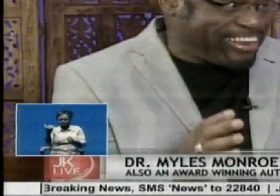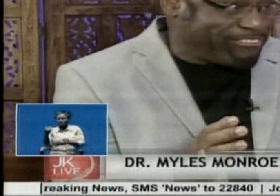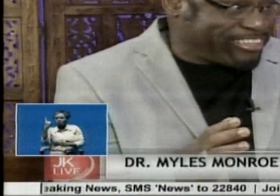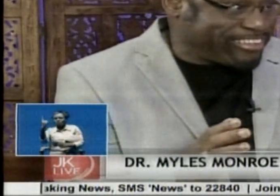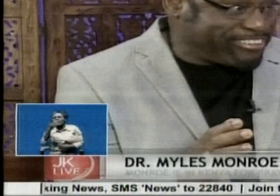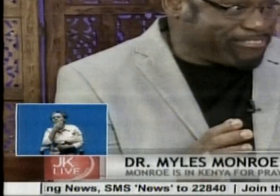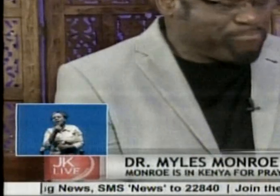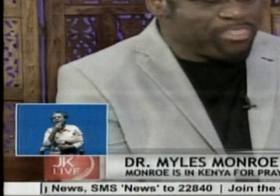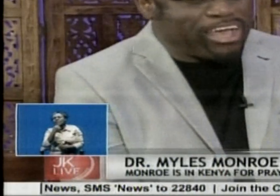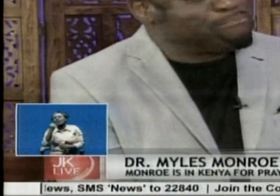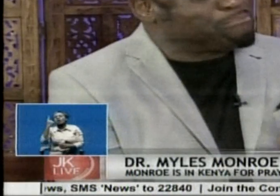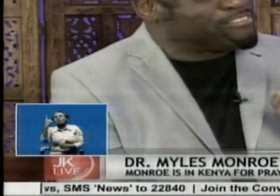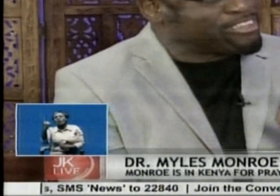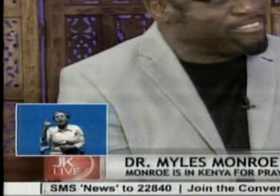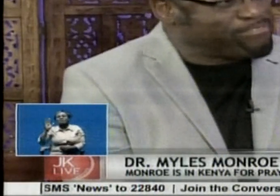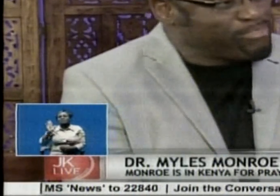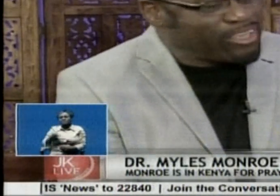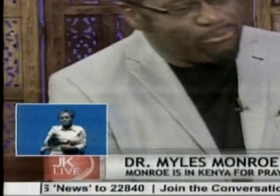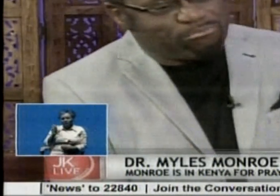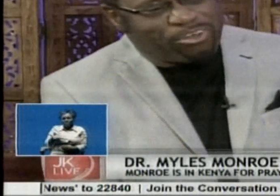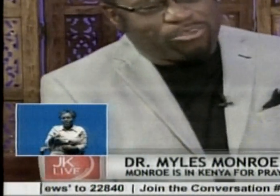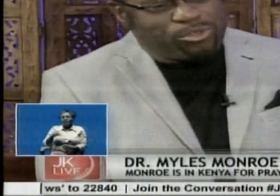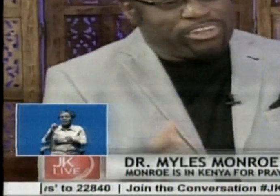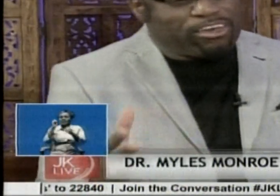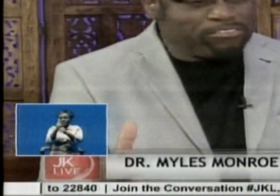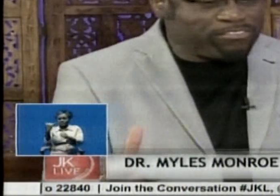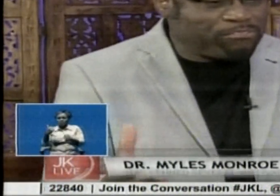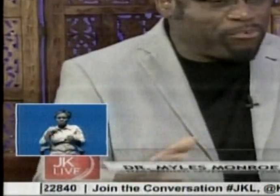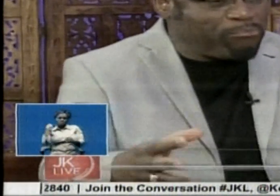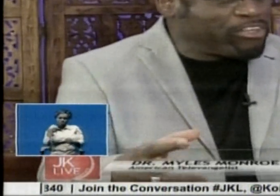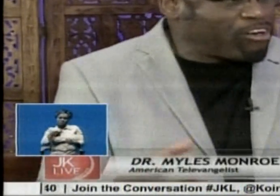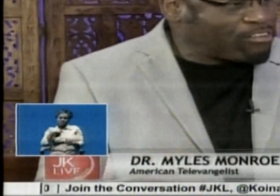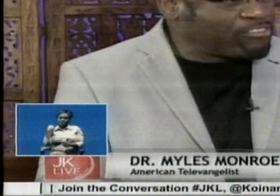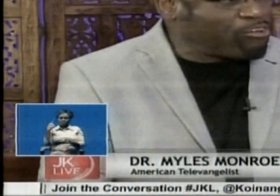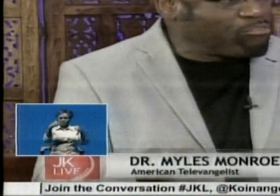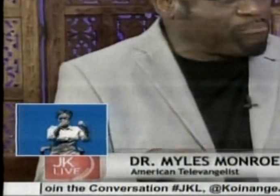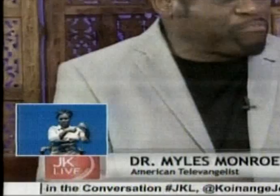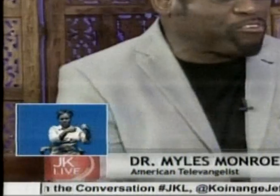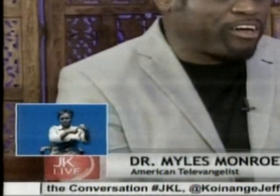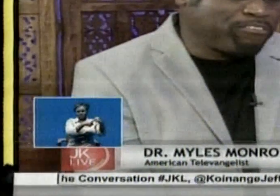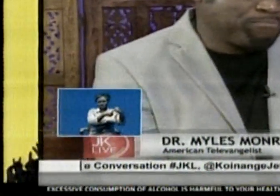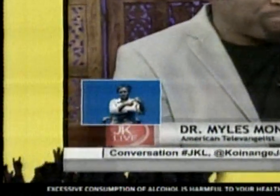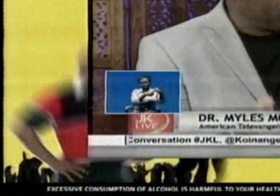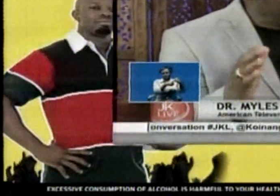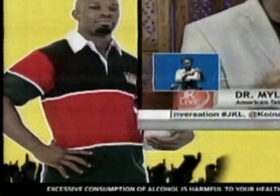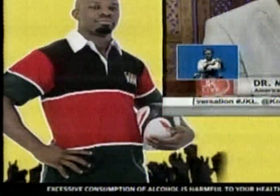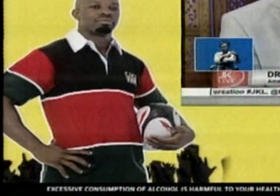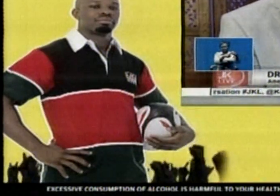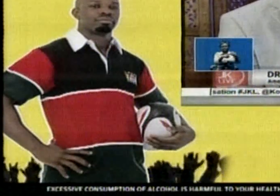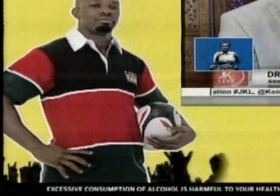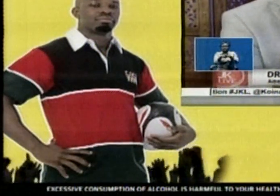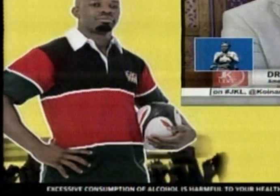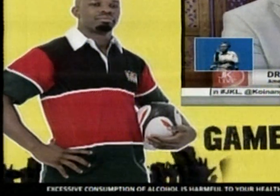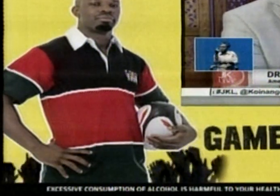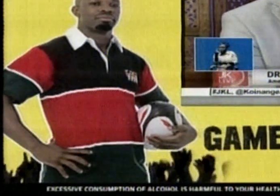father, 11 kids. Wow. I am number six. I was born in a wooden house with four big rocks to hold it up off the ground in a small